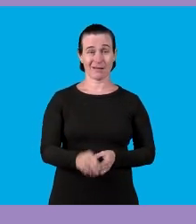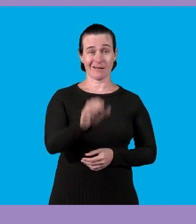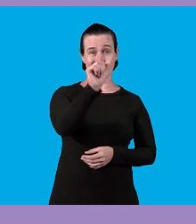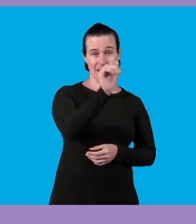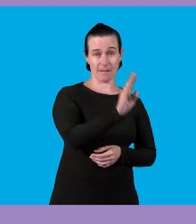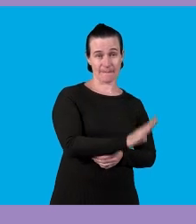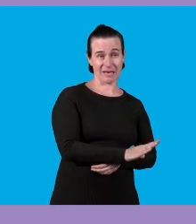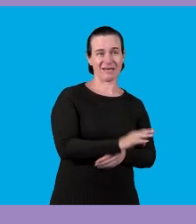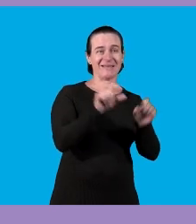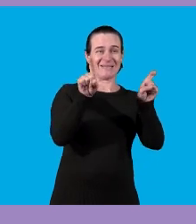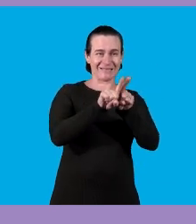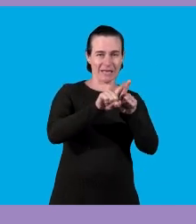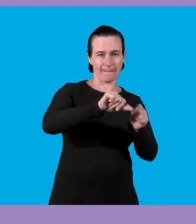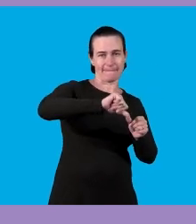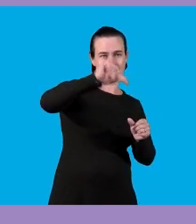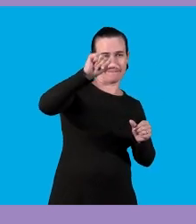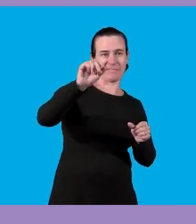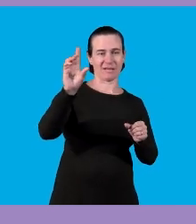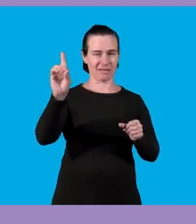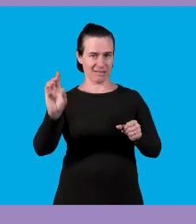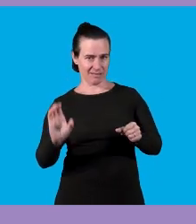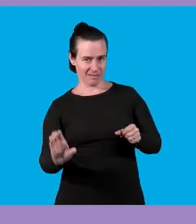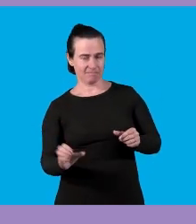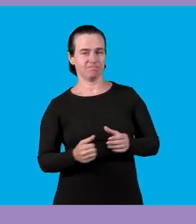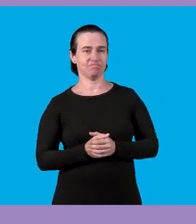and AB equals to BC, all right,